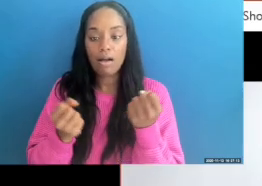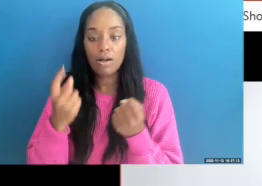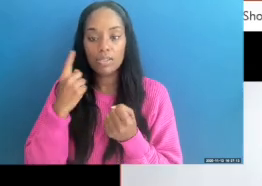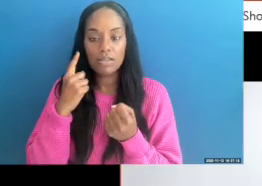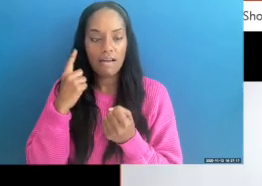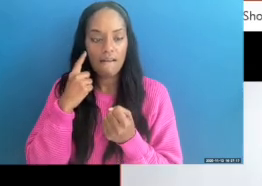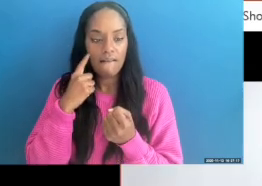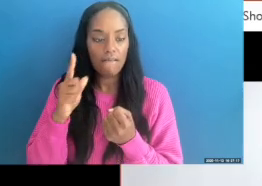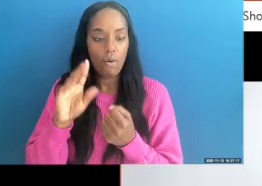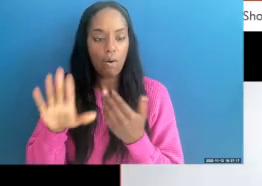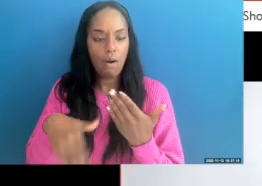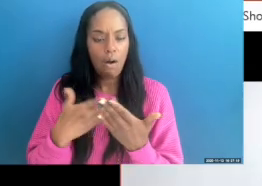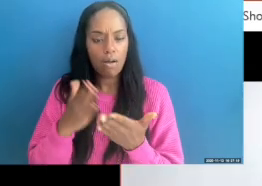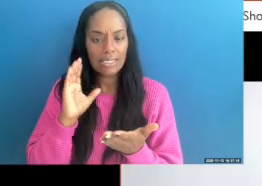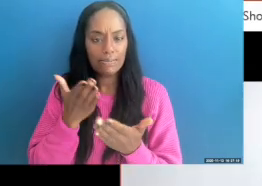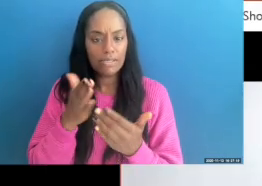All is assumed to be about